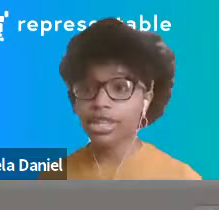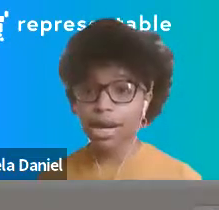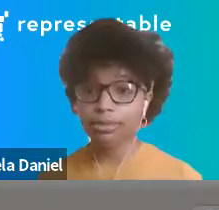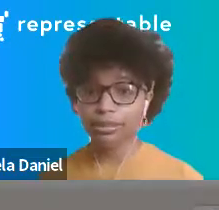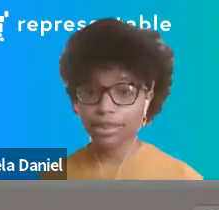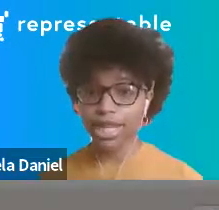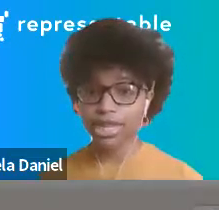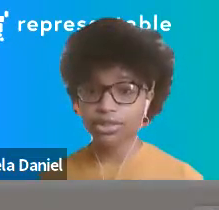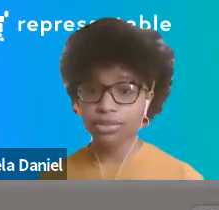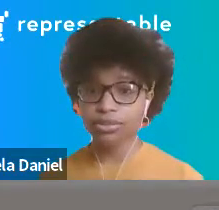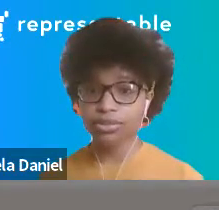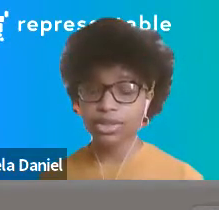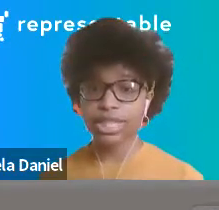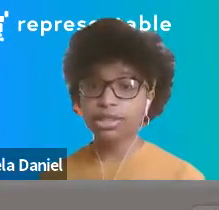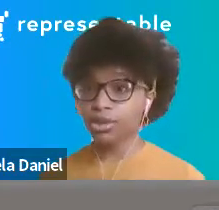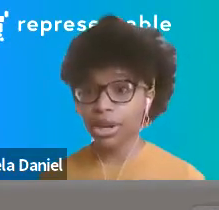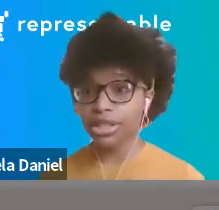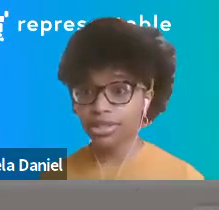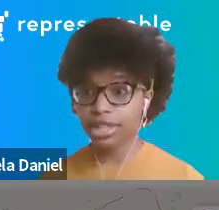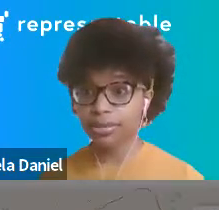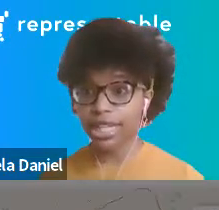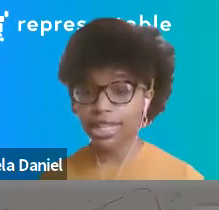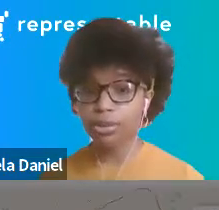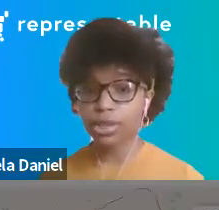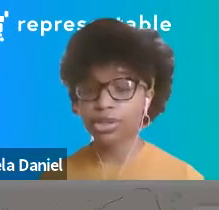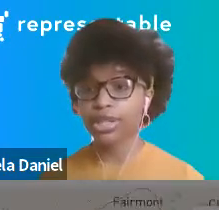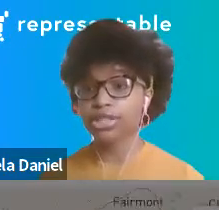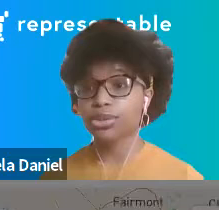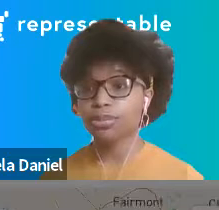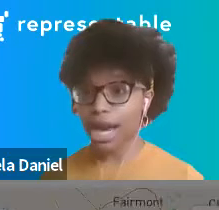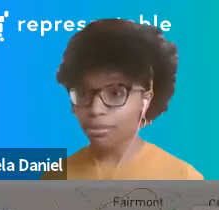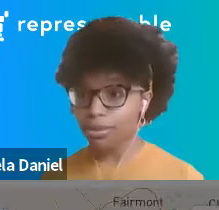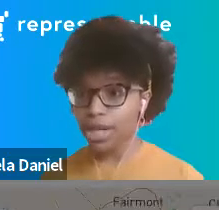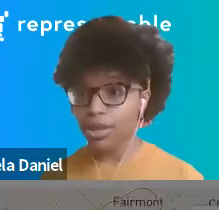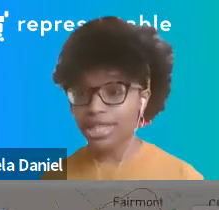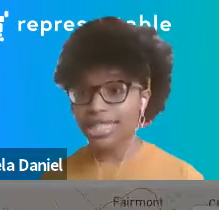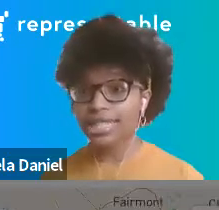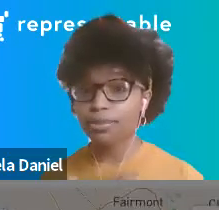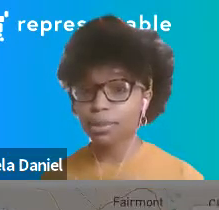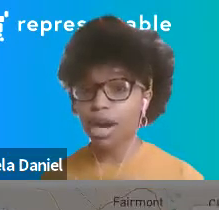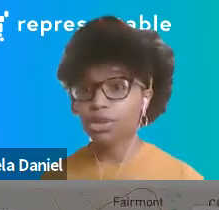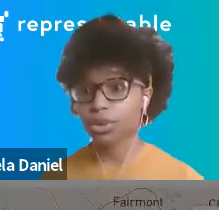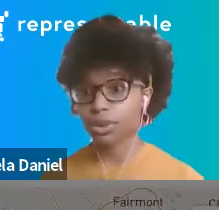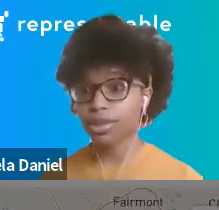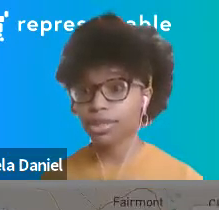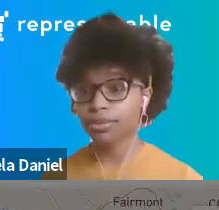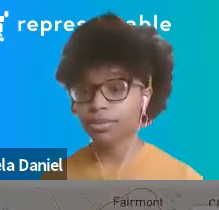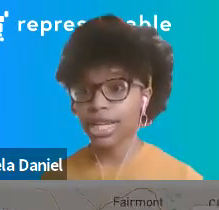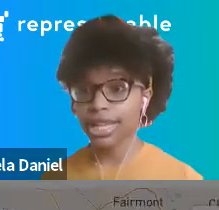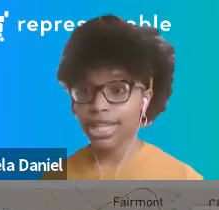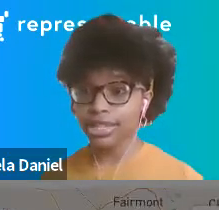are on the mapping page. This little square is just explaining that what you're going to do is map with census block